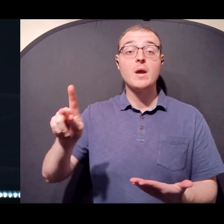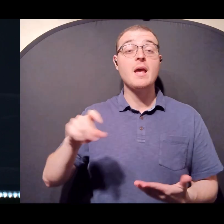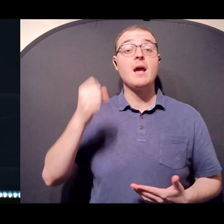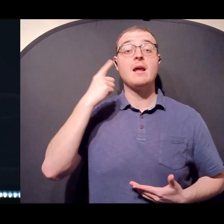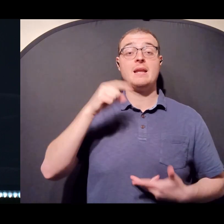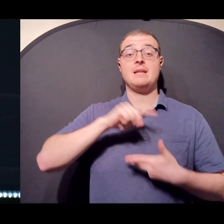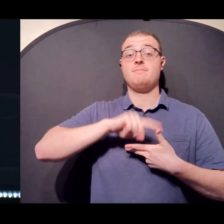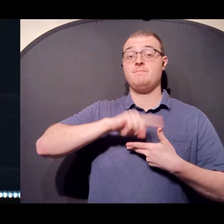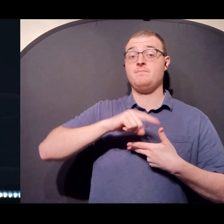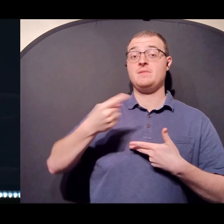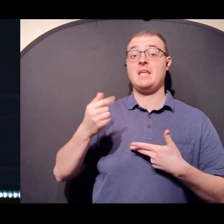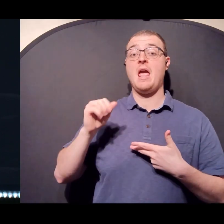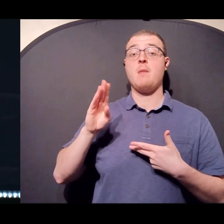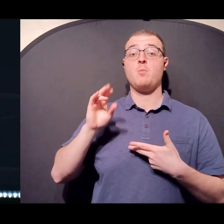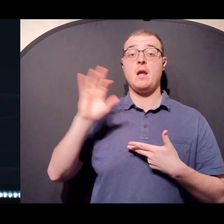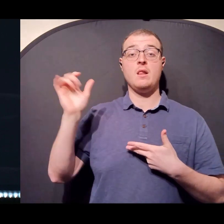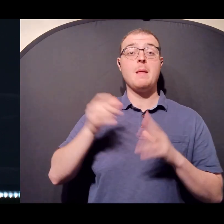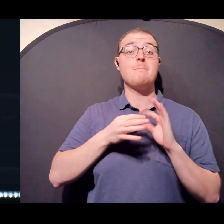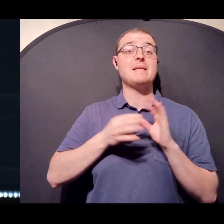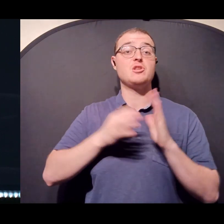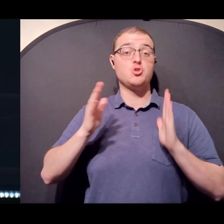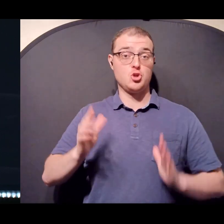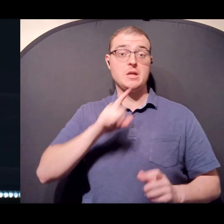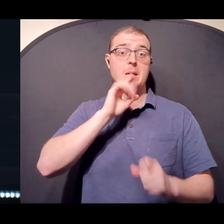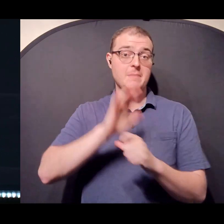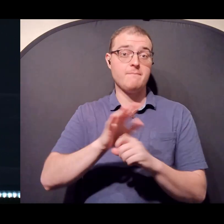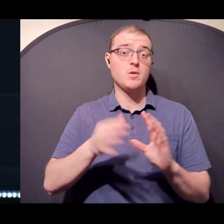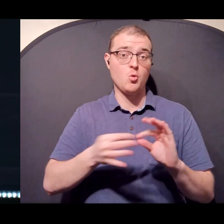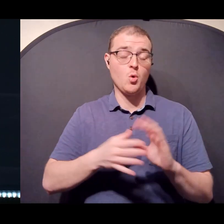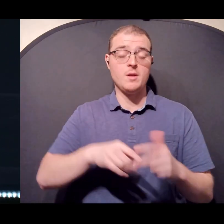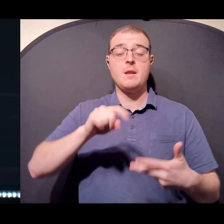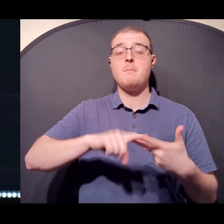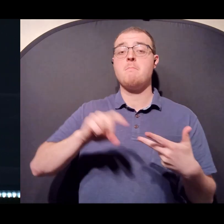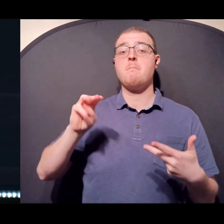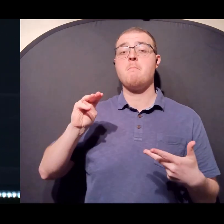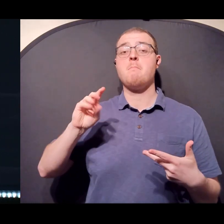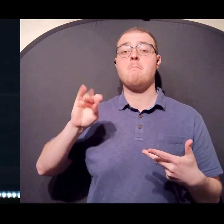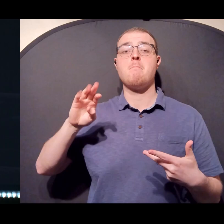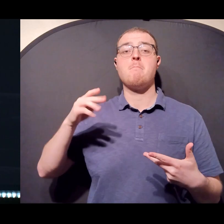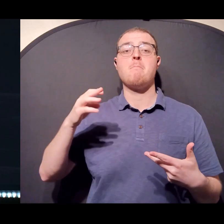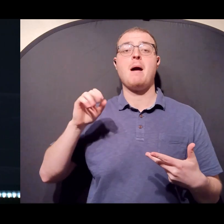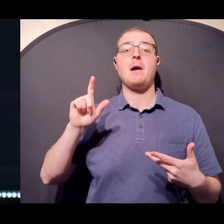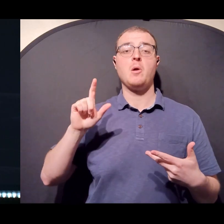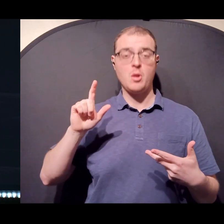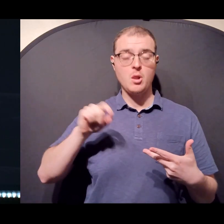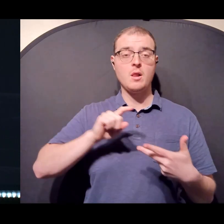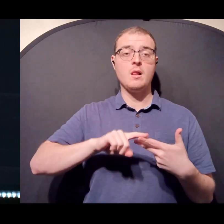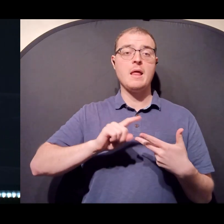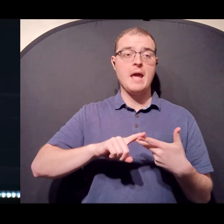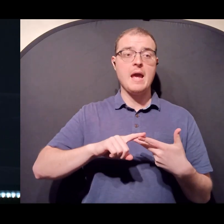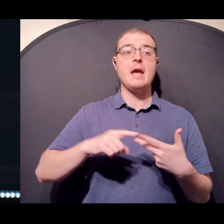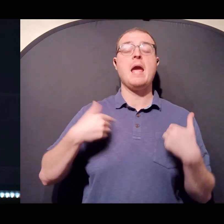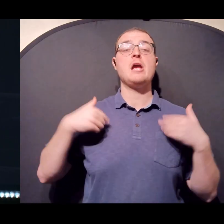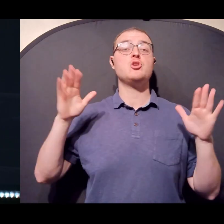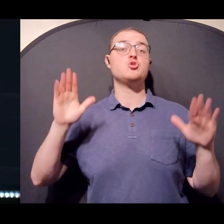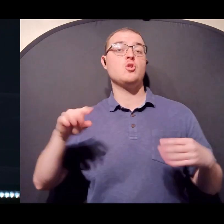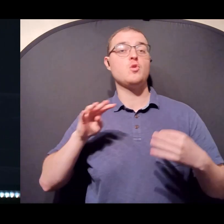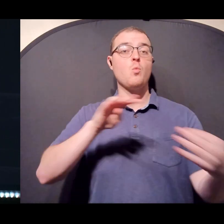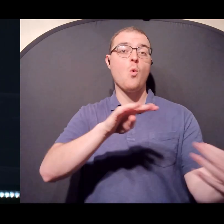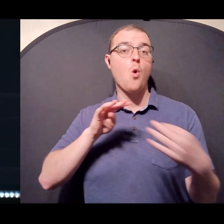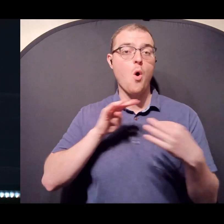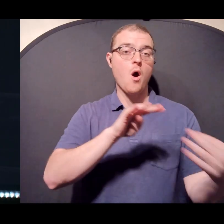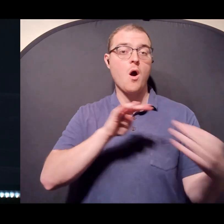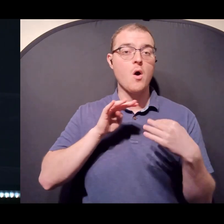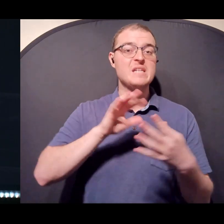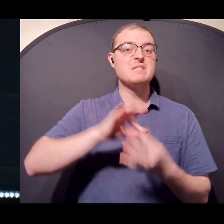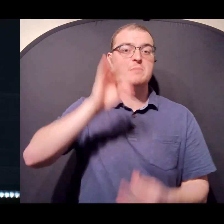big three, Gabriel's the messenger. He brings God's word. Commit to the word. Michael is the angel of war,